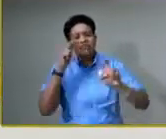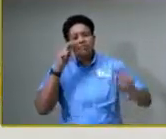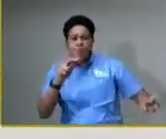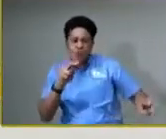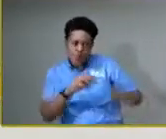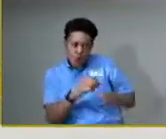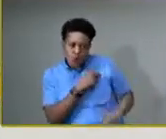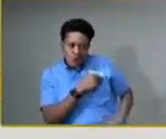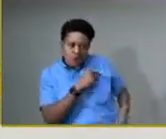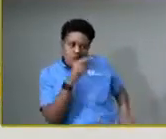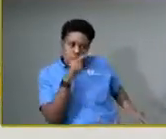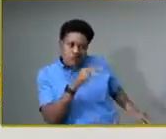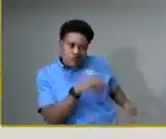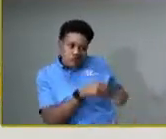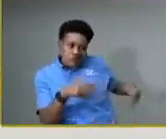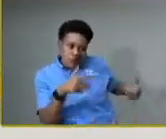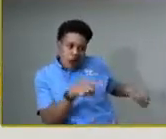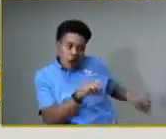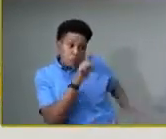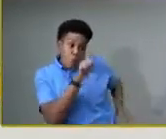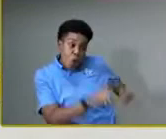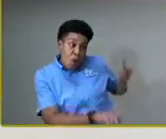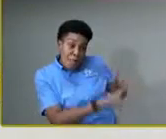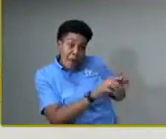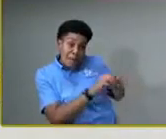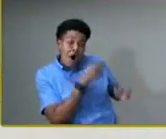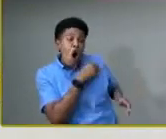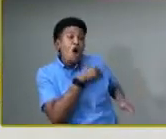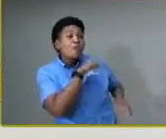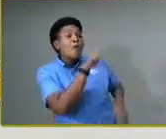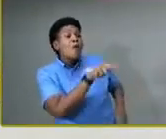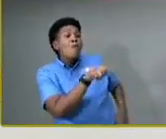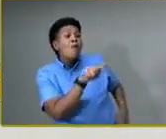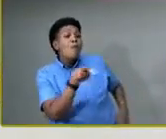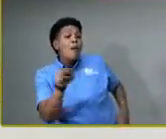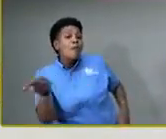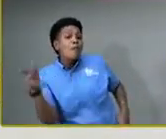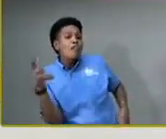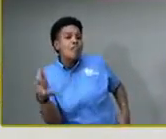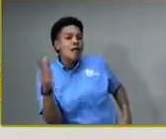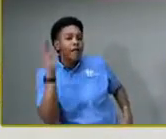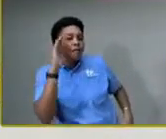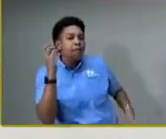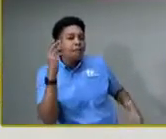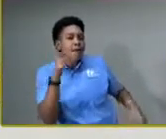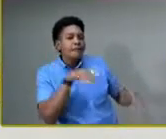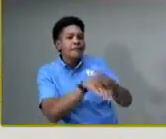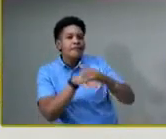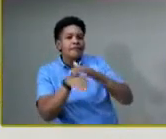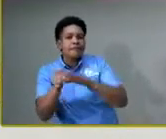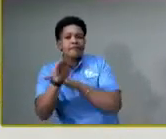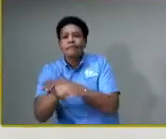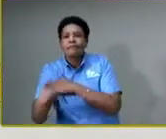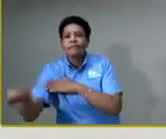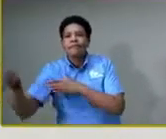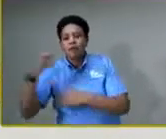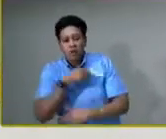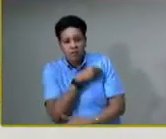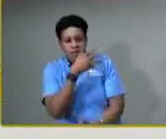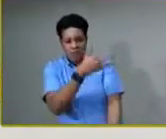hospital, and so a rise in hospitalization of COVID-19 cases or